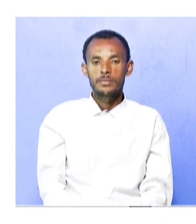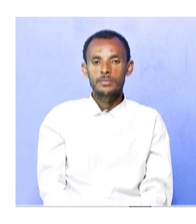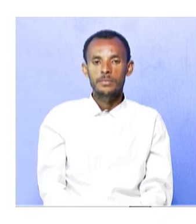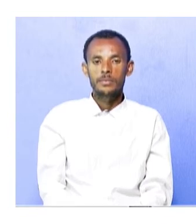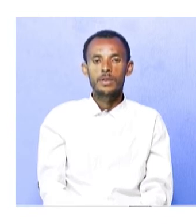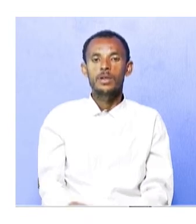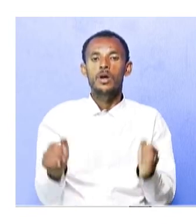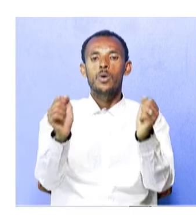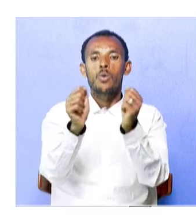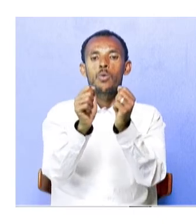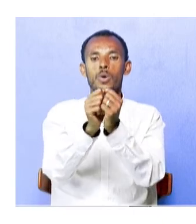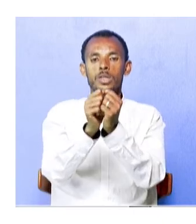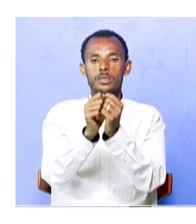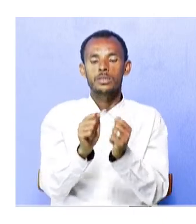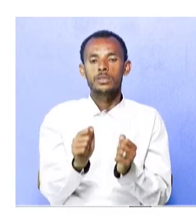with